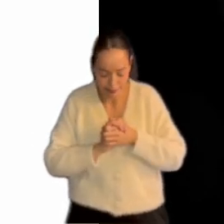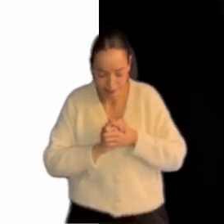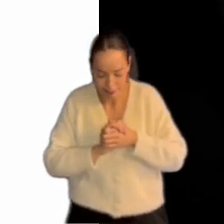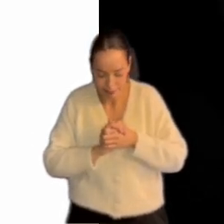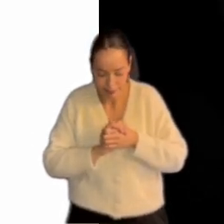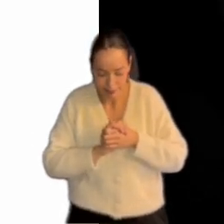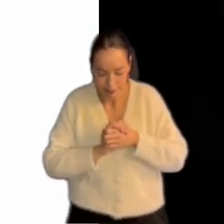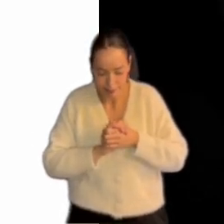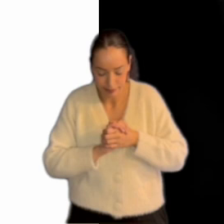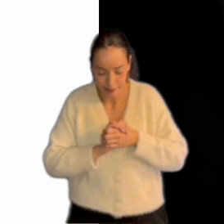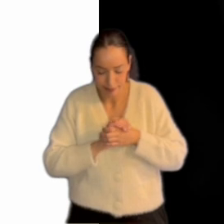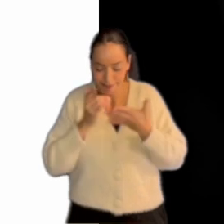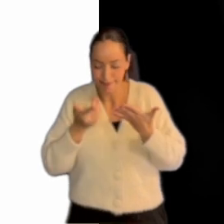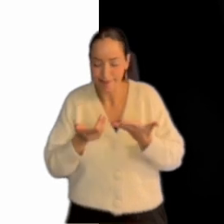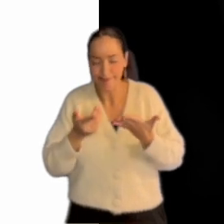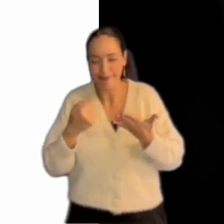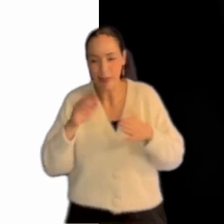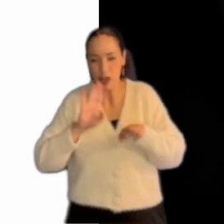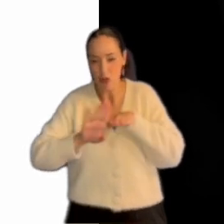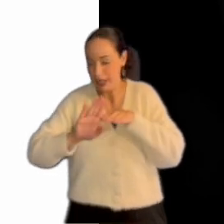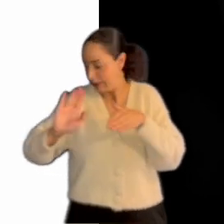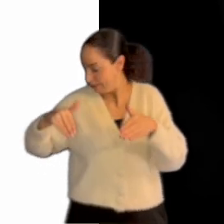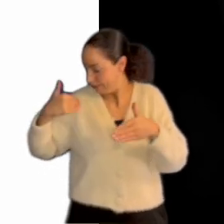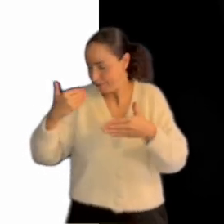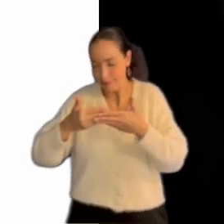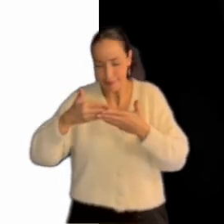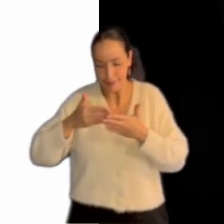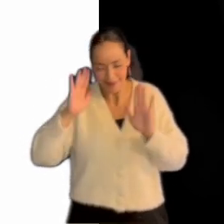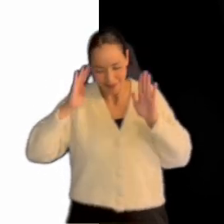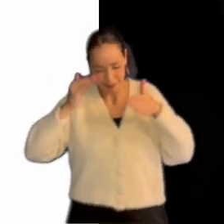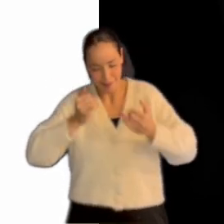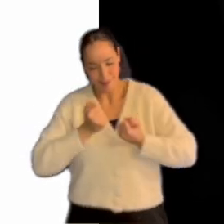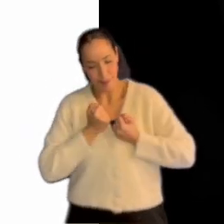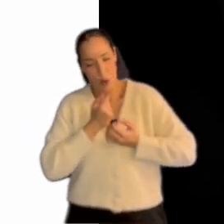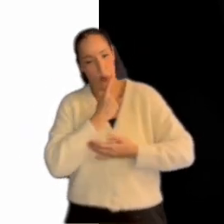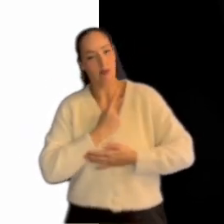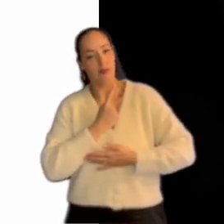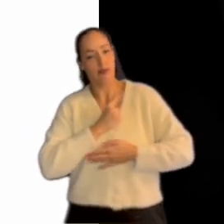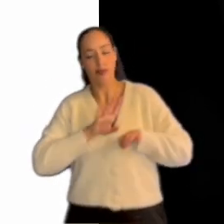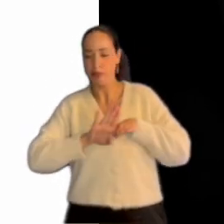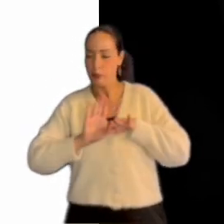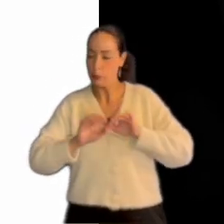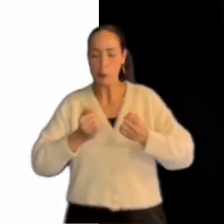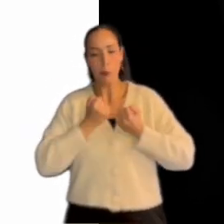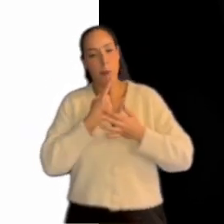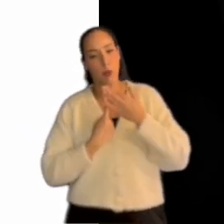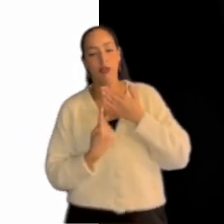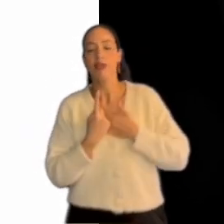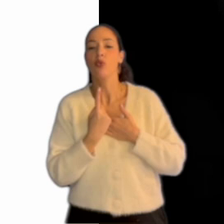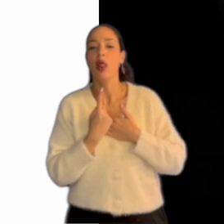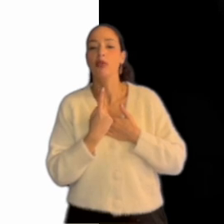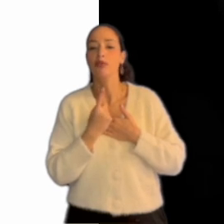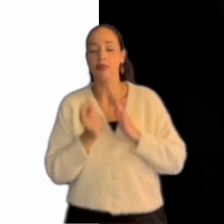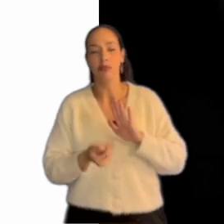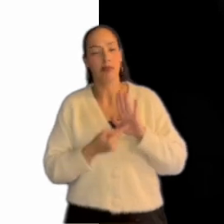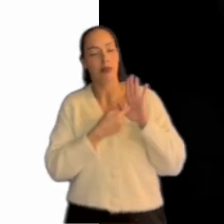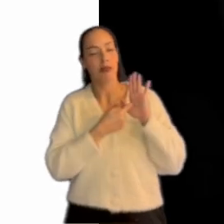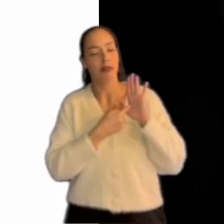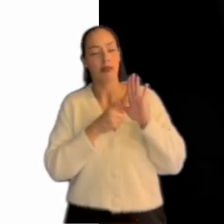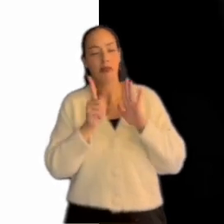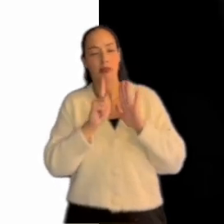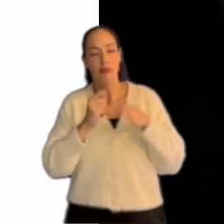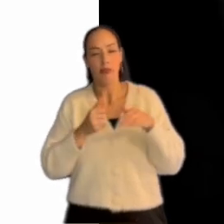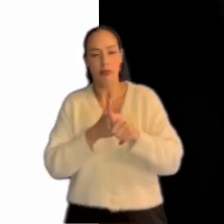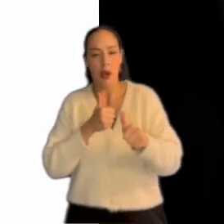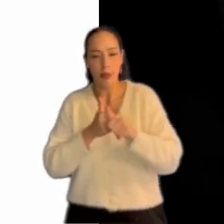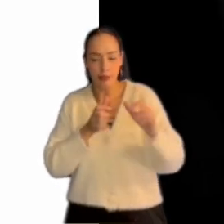While so far the training has focused on our individual practice, it's important to note that the organisations and systems in which we work and work with